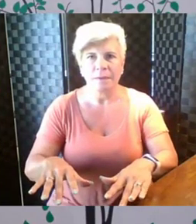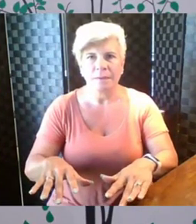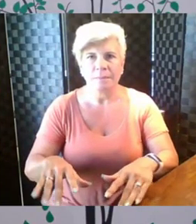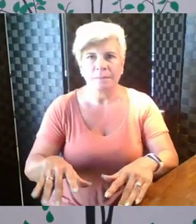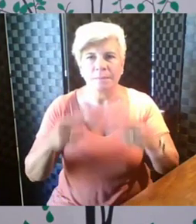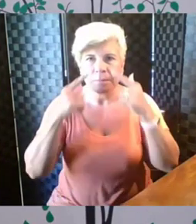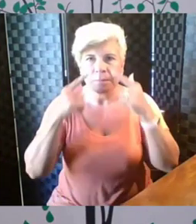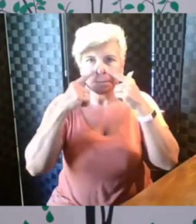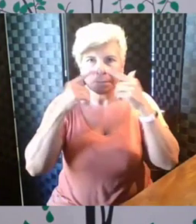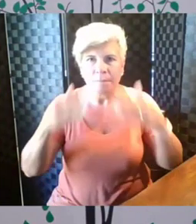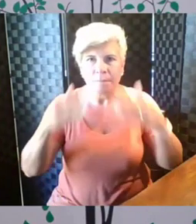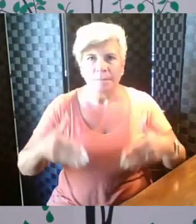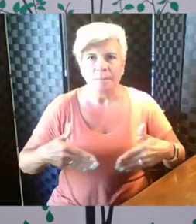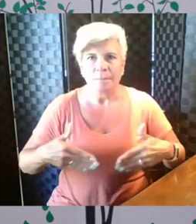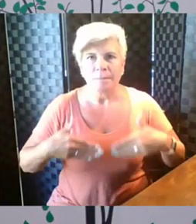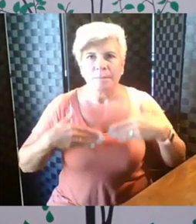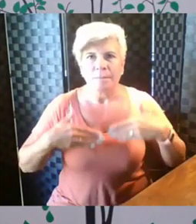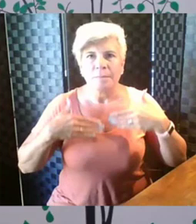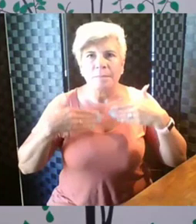in,